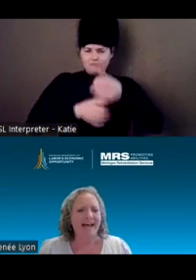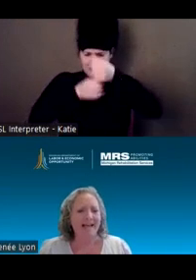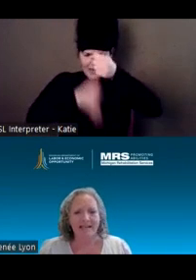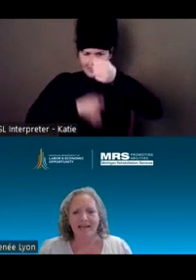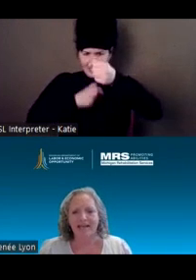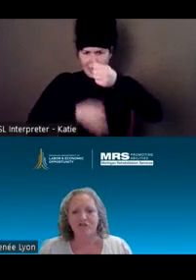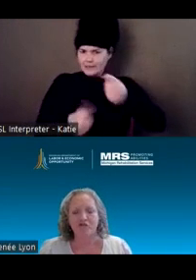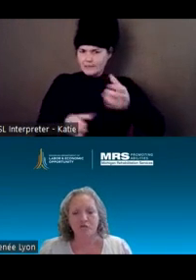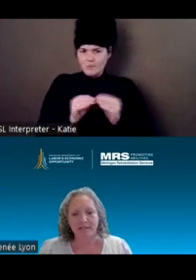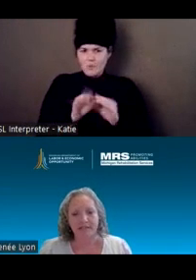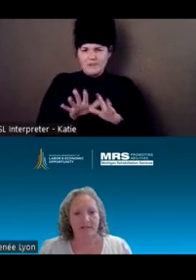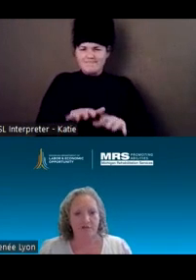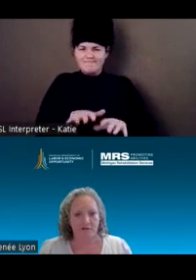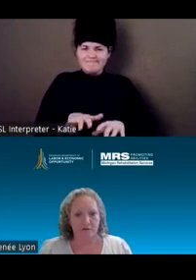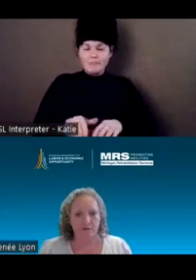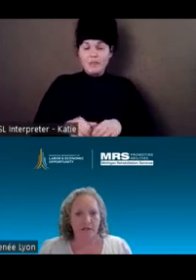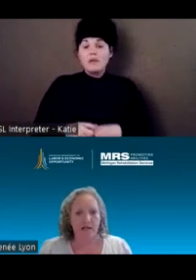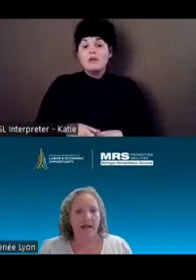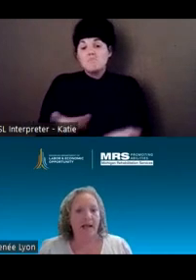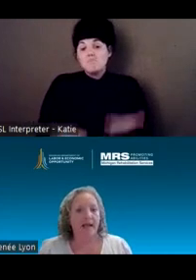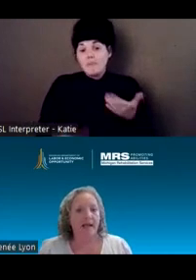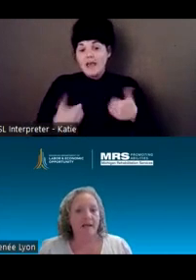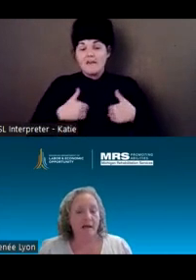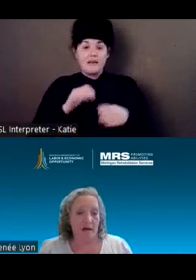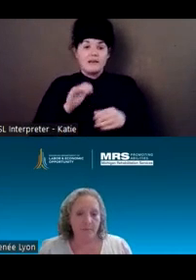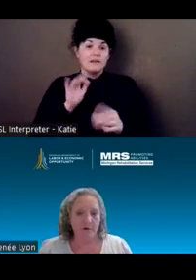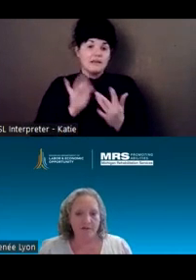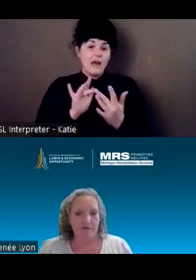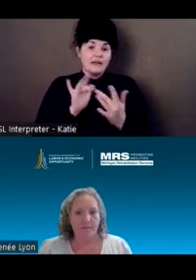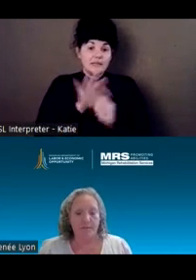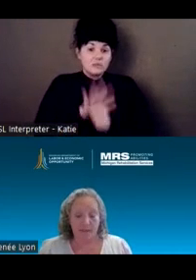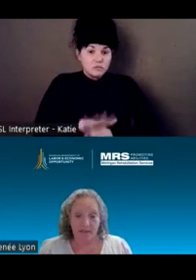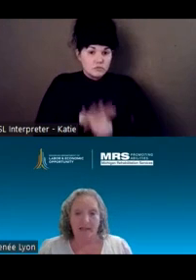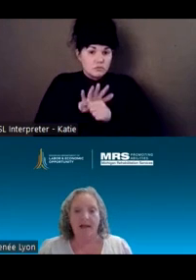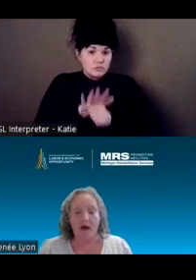some contact stress issues, and upper